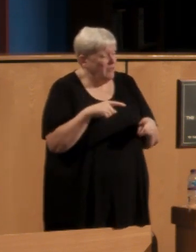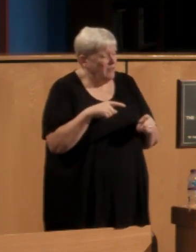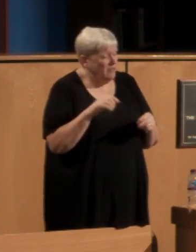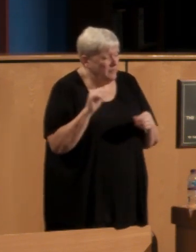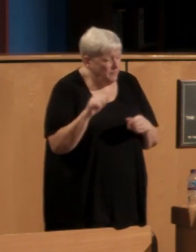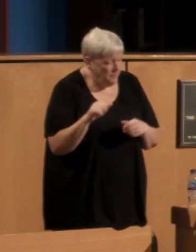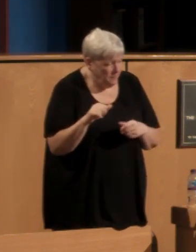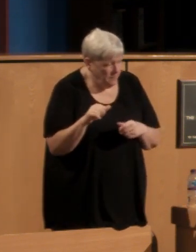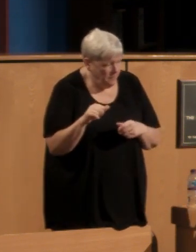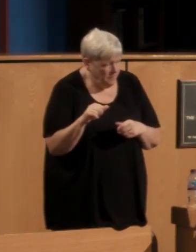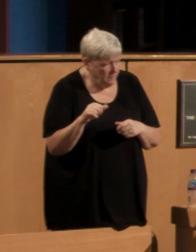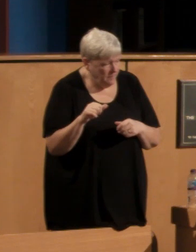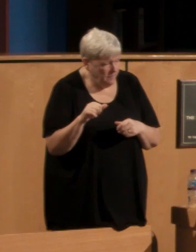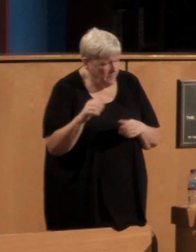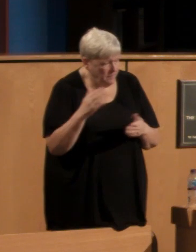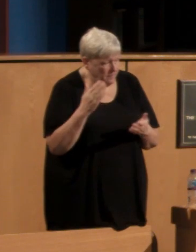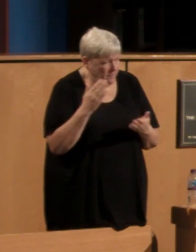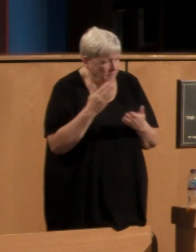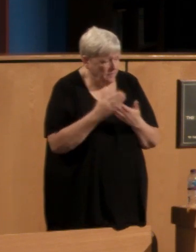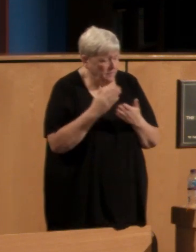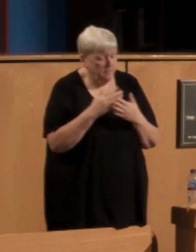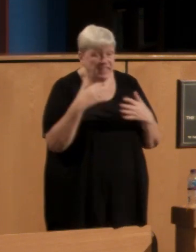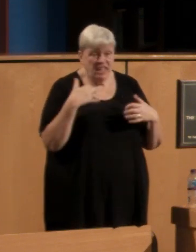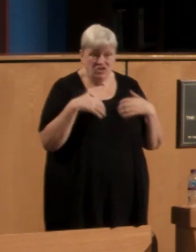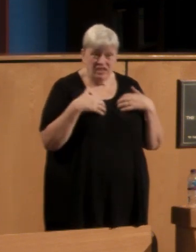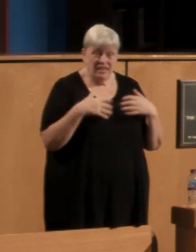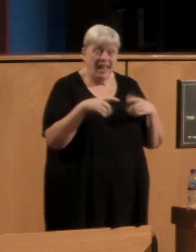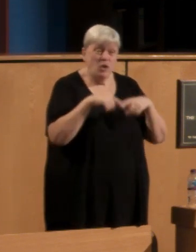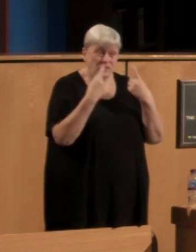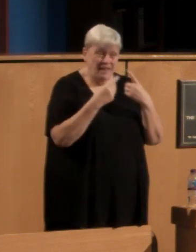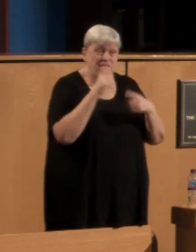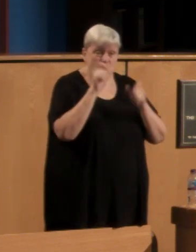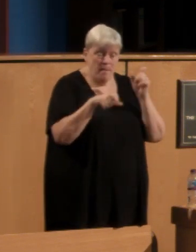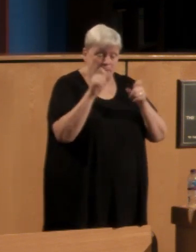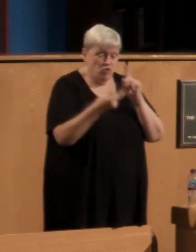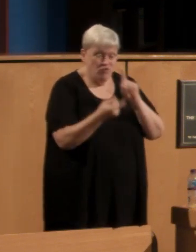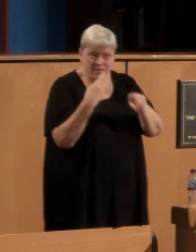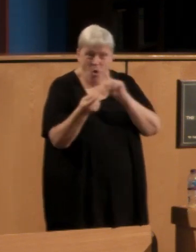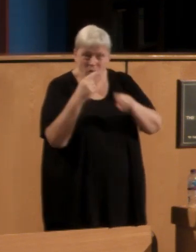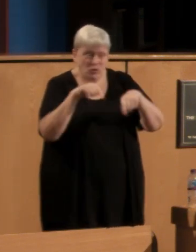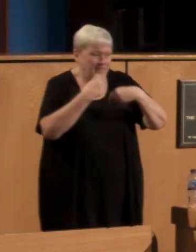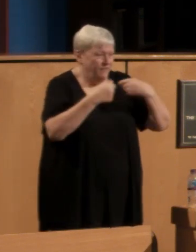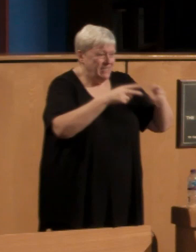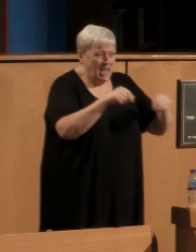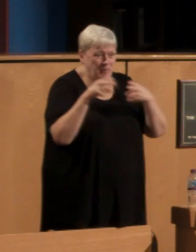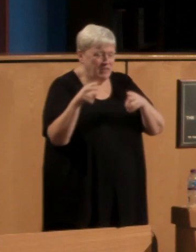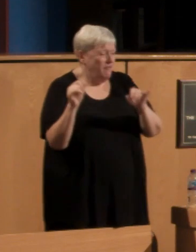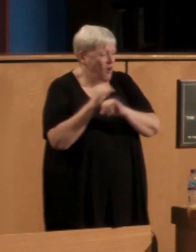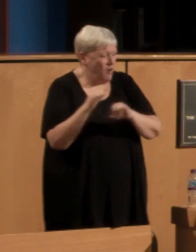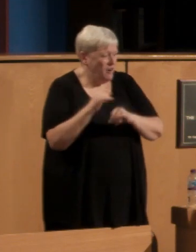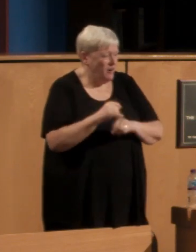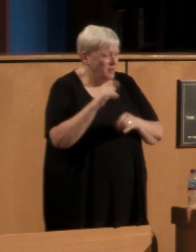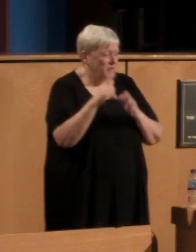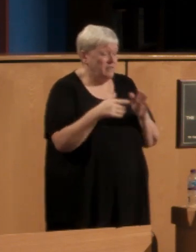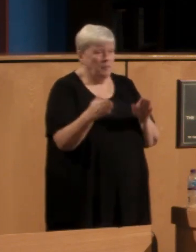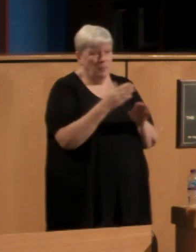Yeah, it's really interesting the way different people respond to different kinds of horror, because I was just telling Jonny in the green room before we